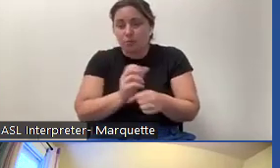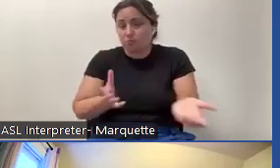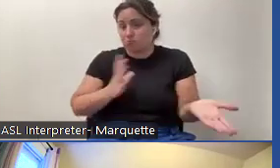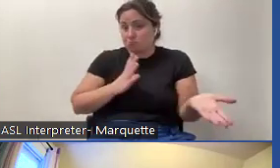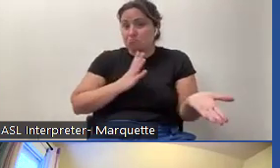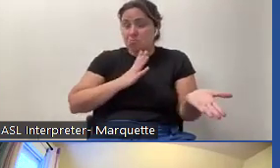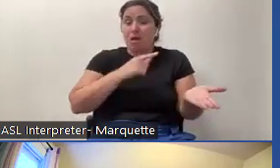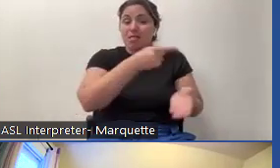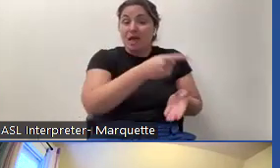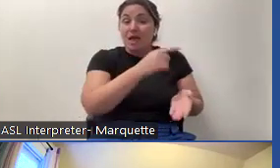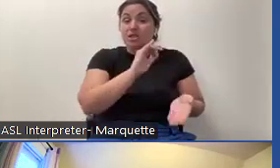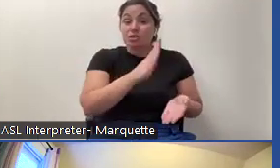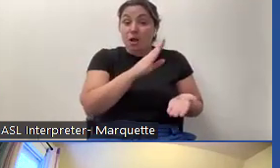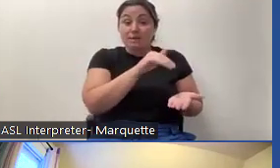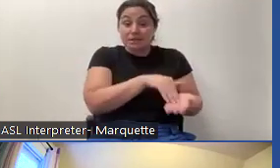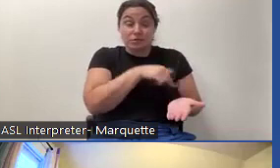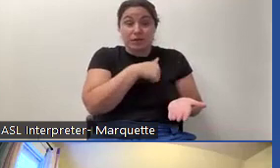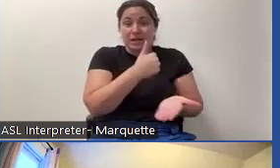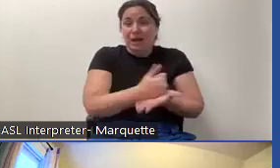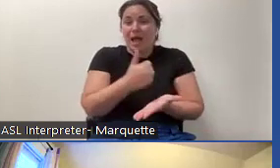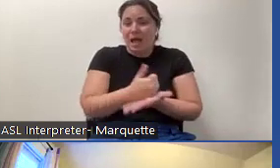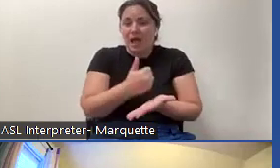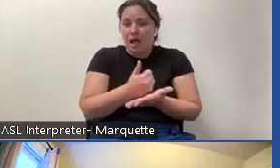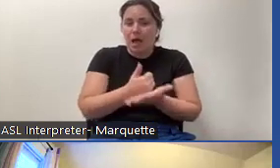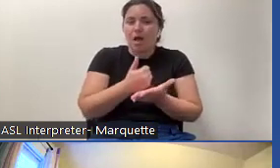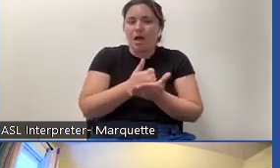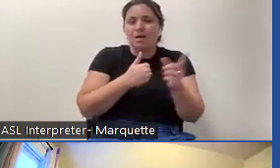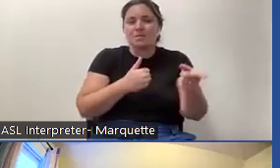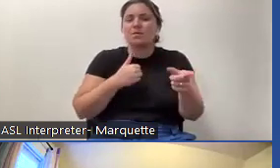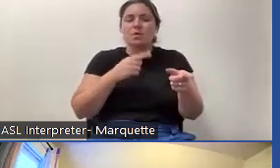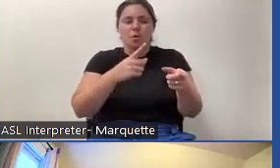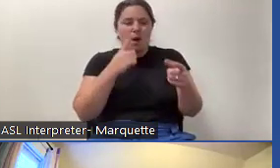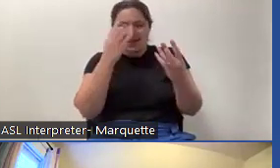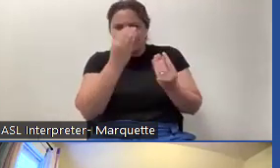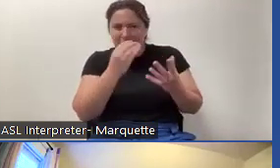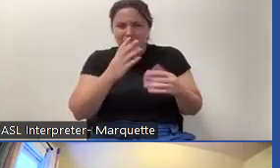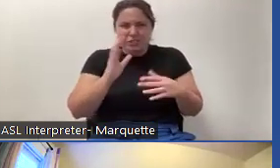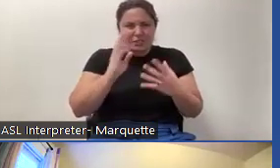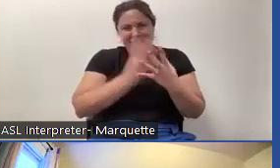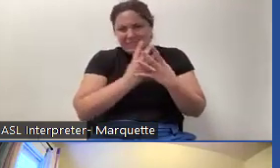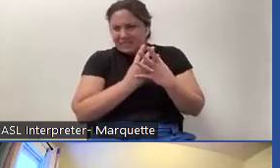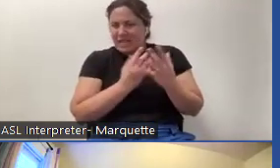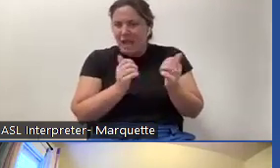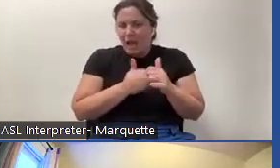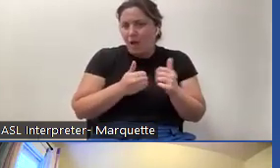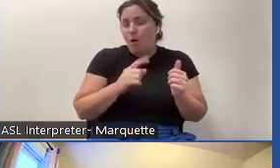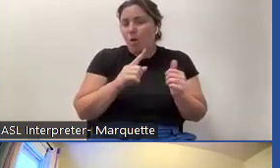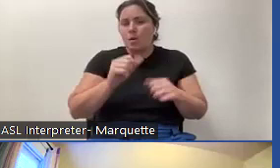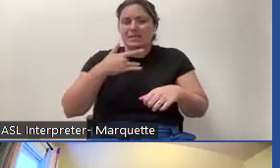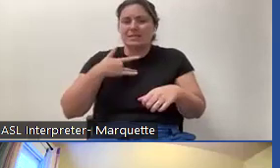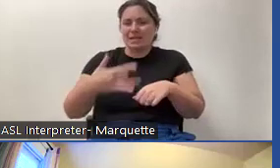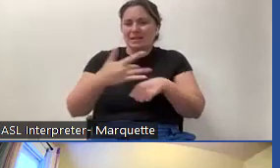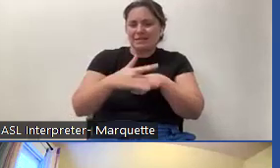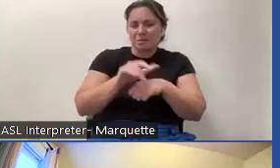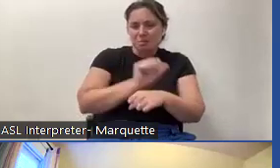job center can help them understand what that labor market information looks like, what some of the employment trends are in some of those